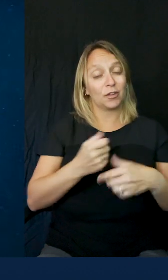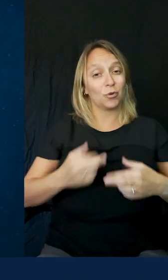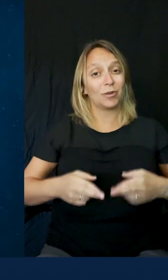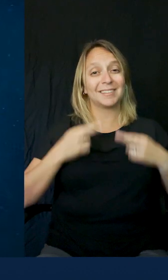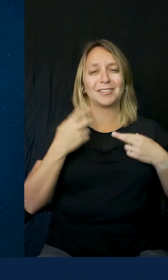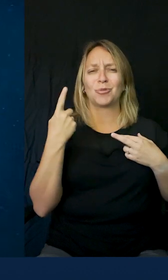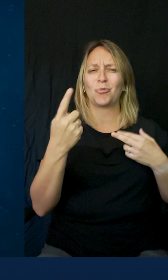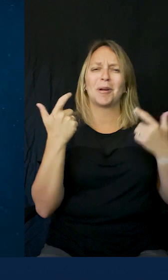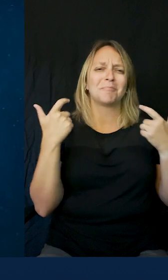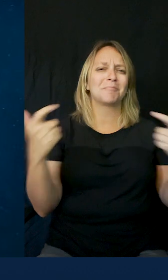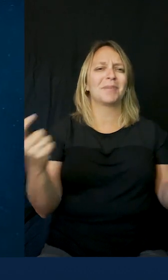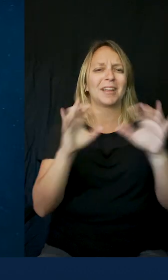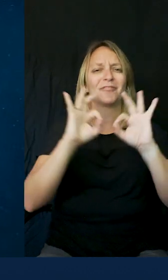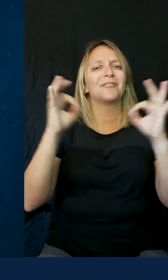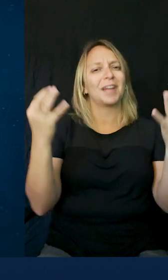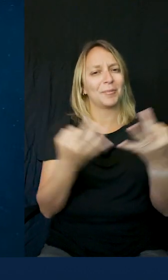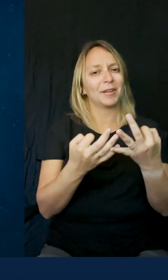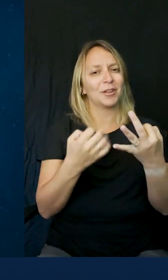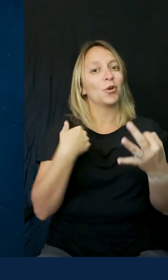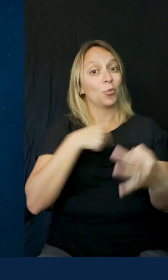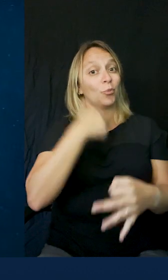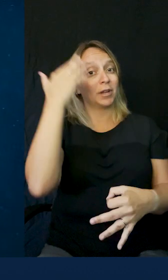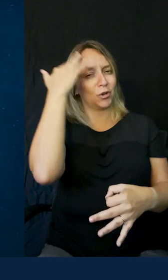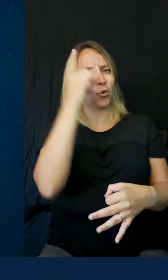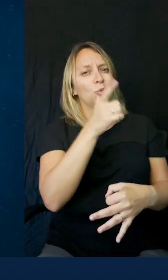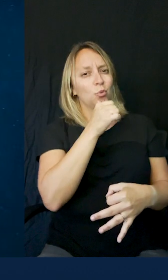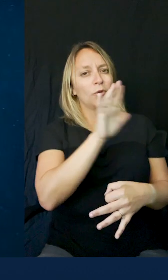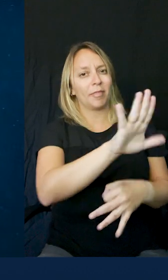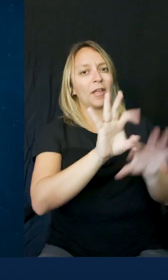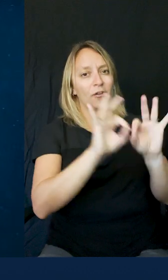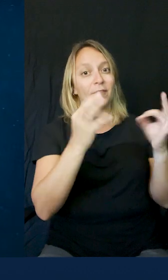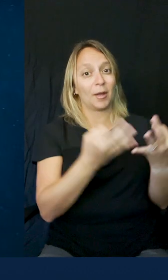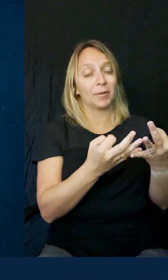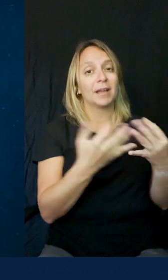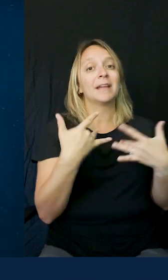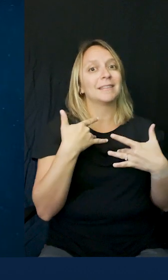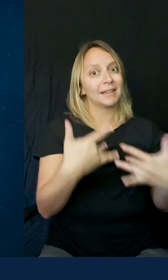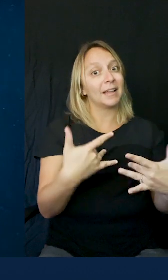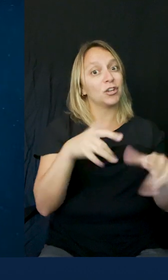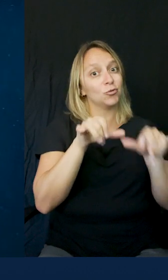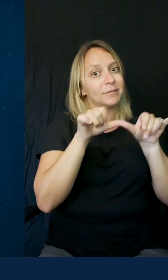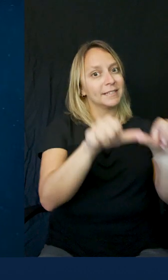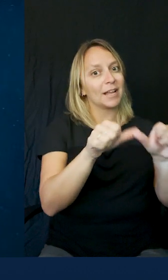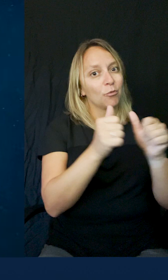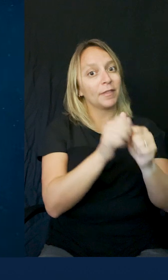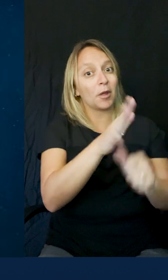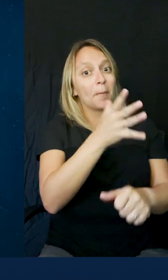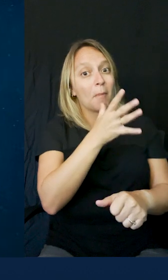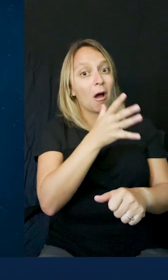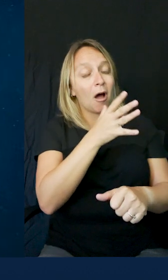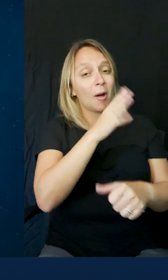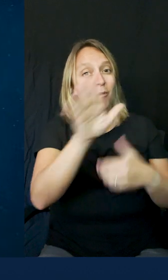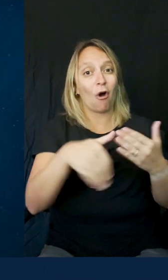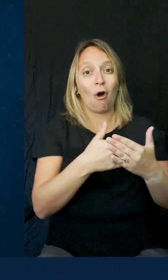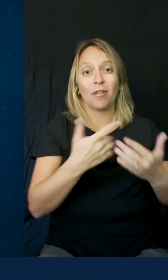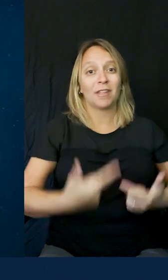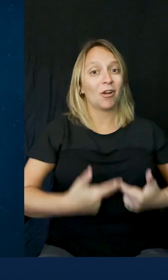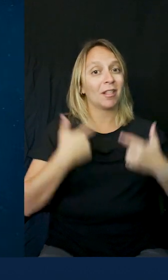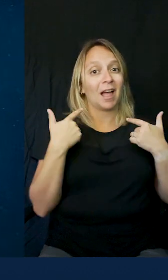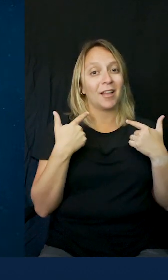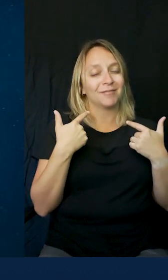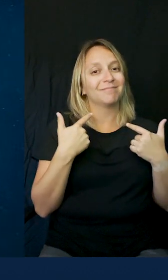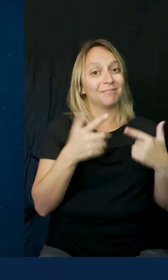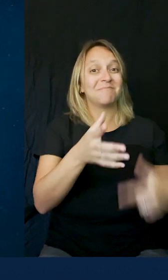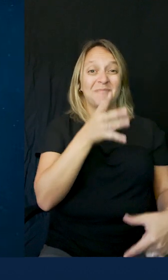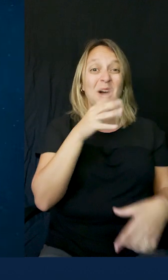big family, so we know who they are related to. They are matriarchal and tend to stay with their moms all of their lives. So most likely, mom